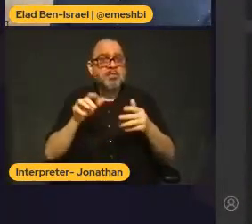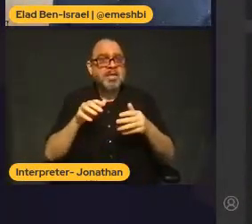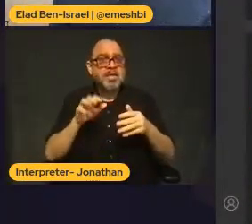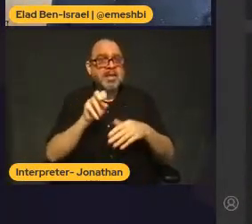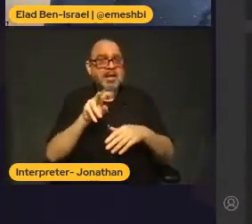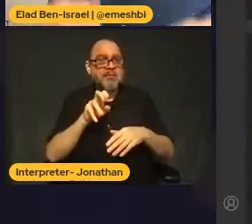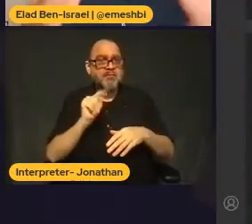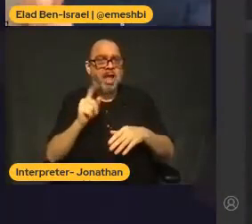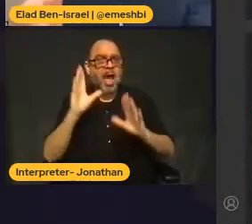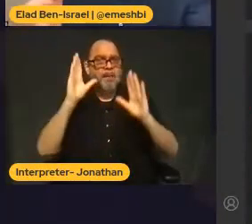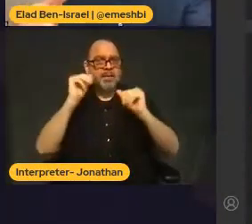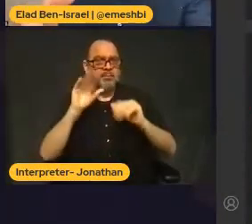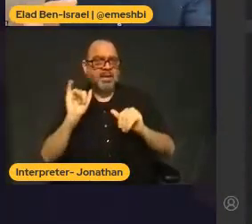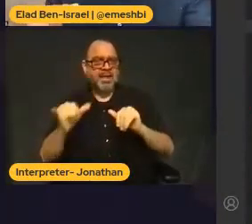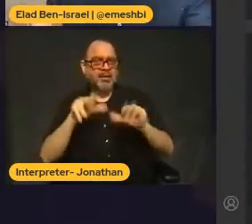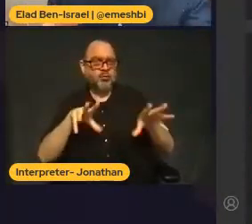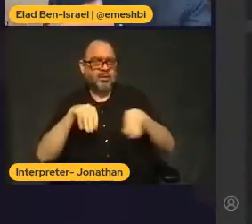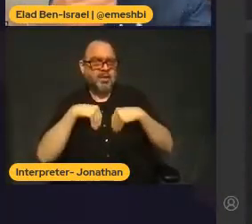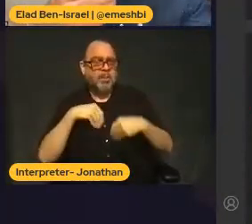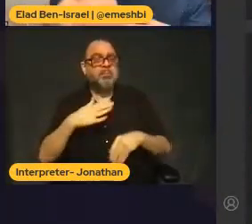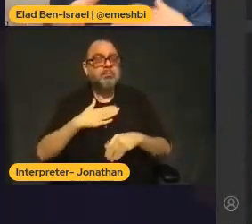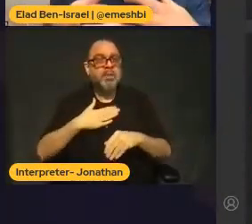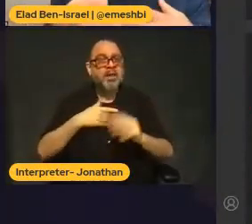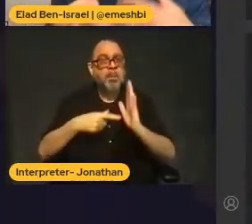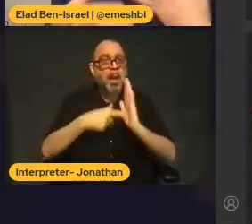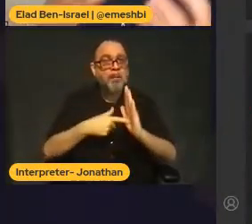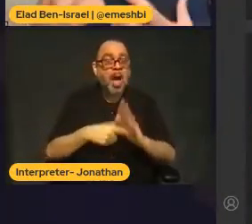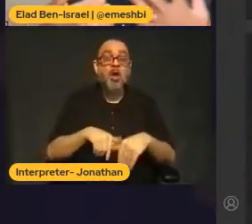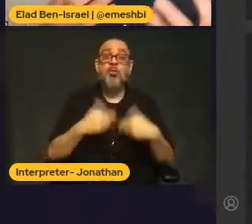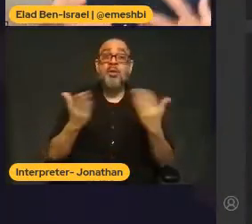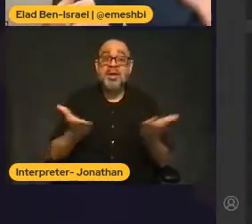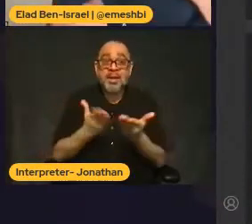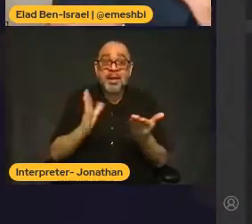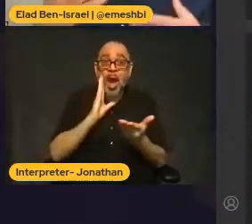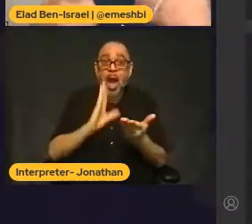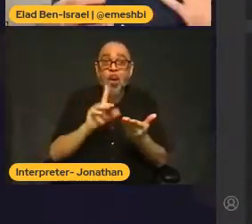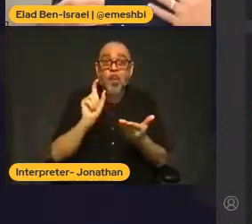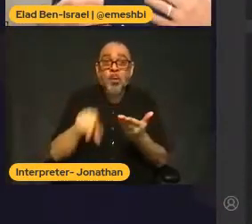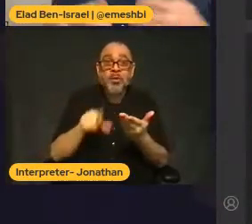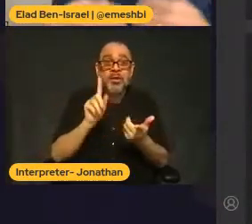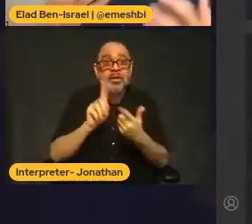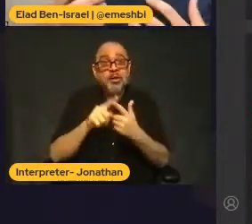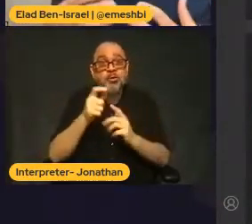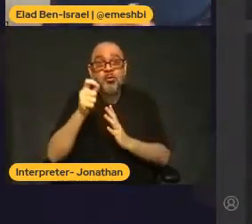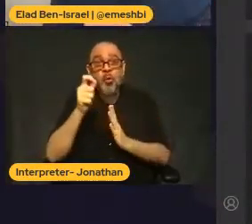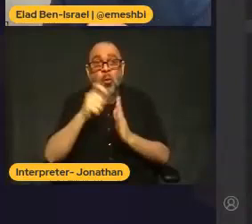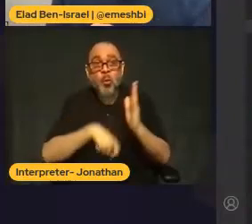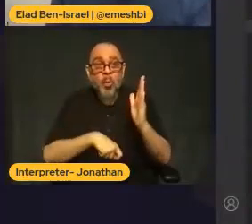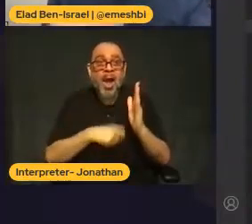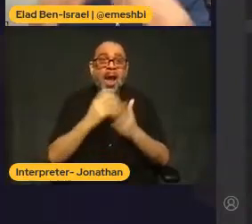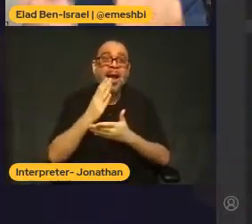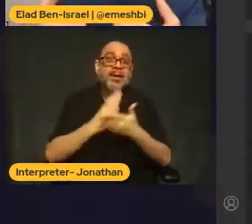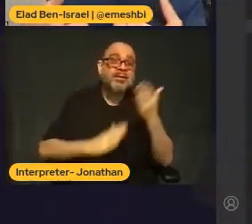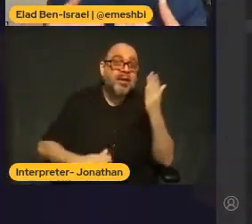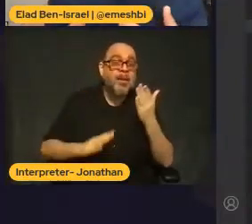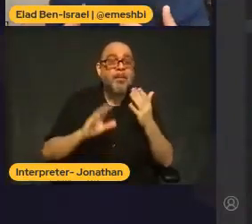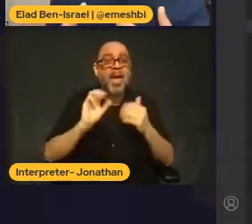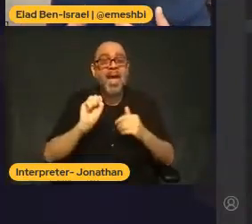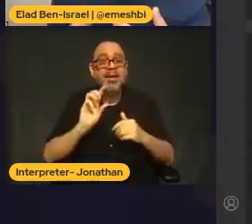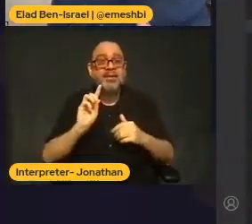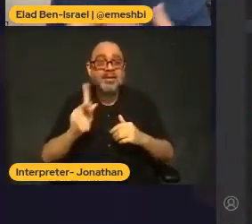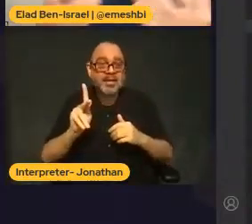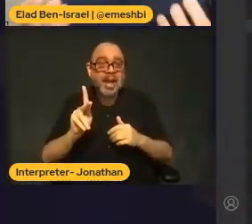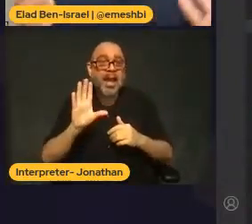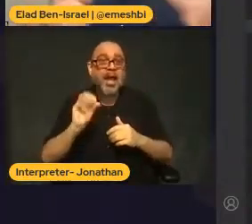user model. And here is where I'm going to need to write some AWS SDK code to put item into